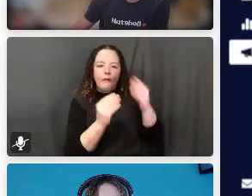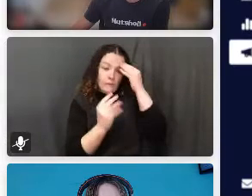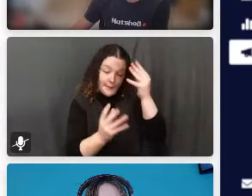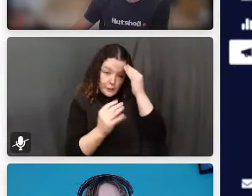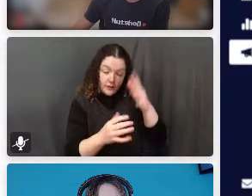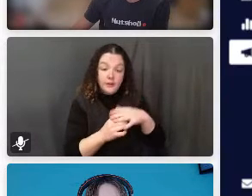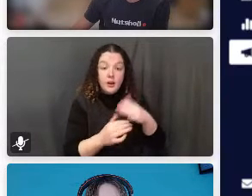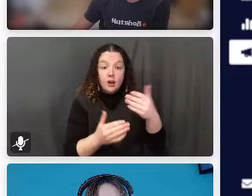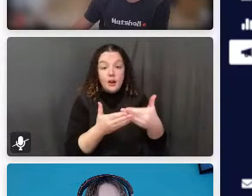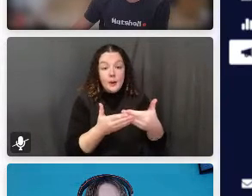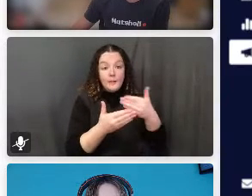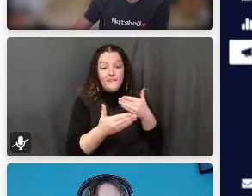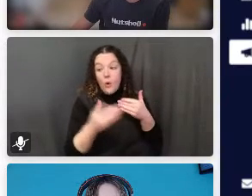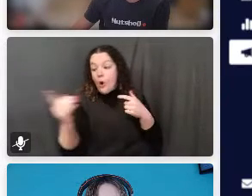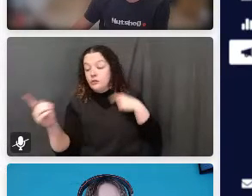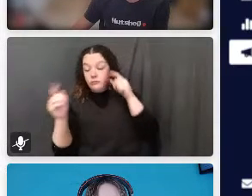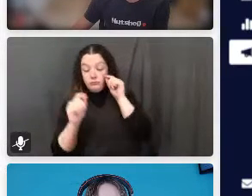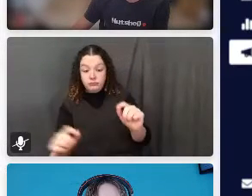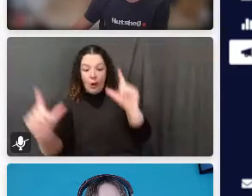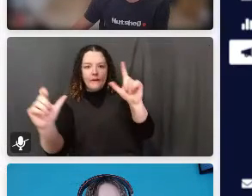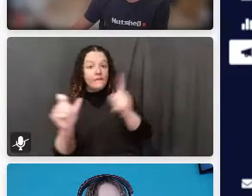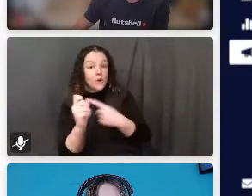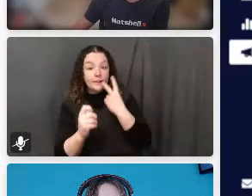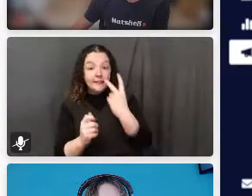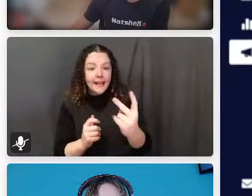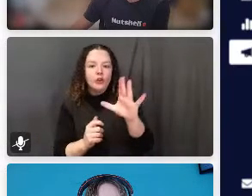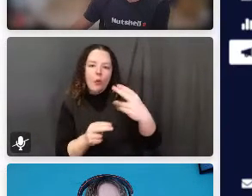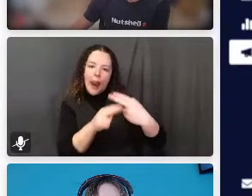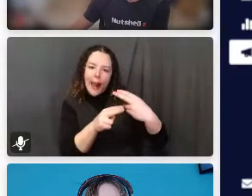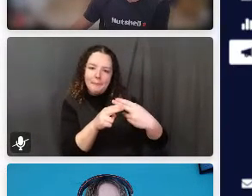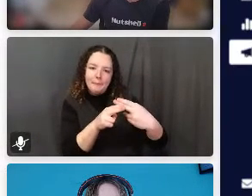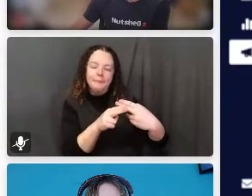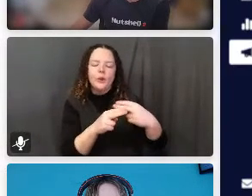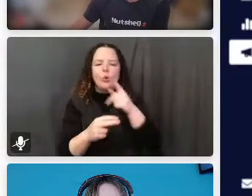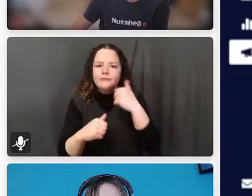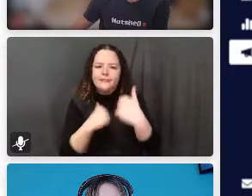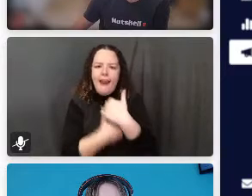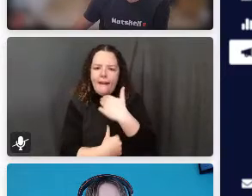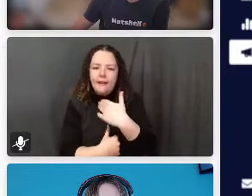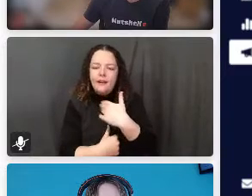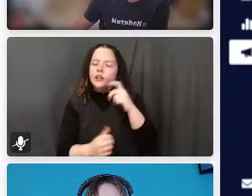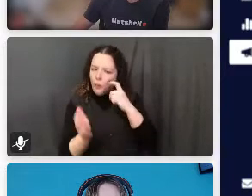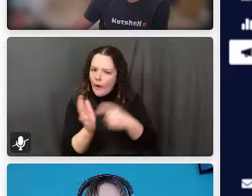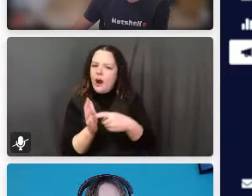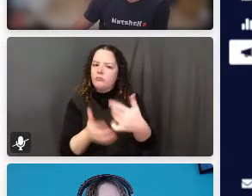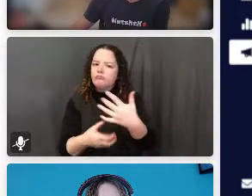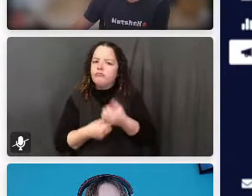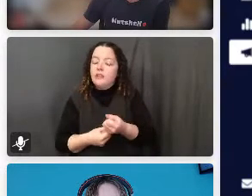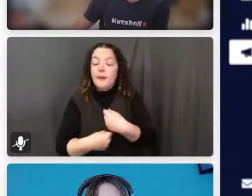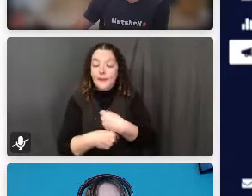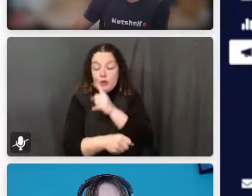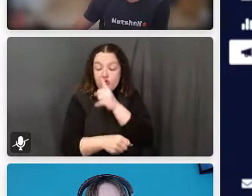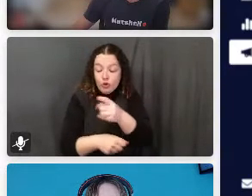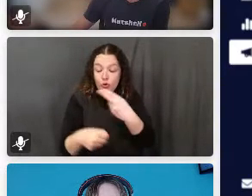recipient opens the email. It's the first thing that they'll see in the inbox, and it should be recognizable and trustworthy. So make sure you're using either